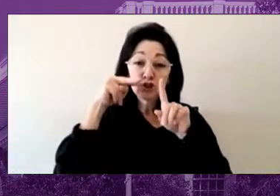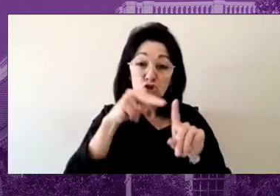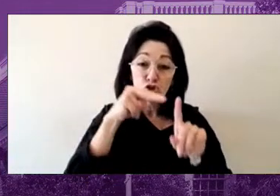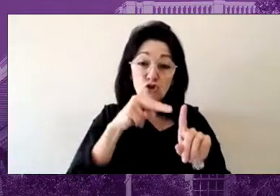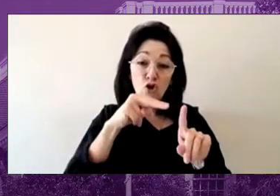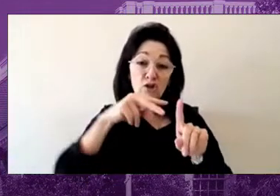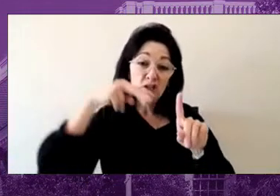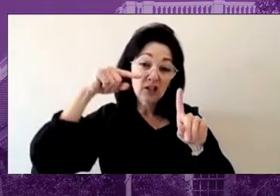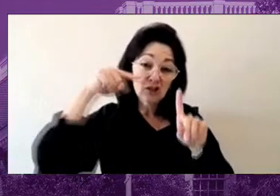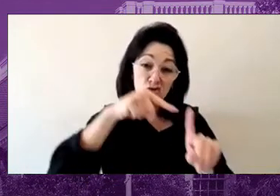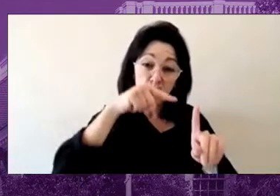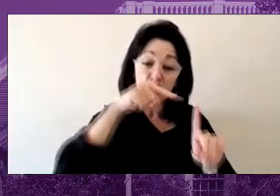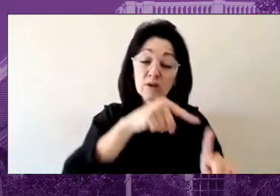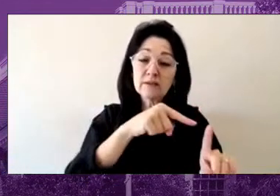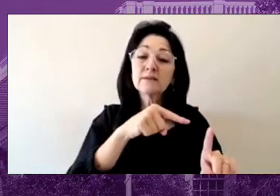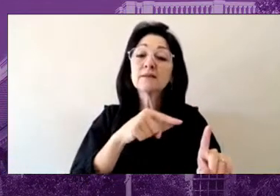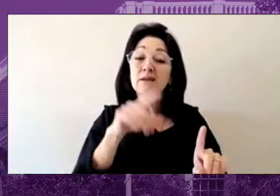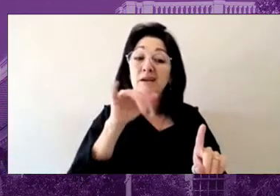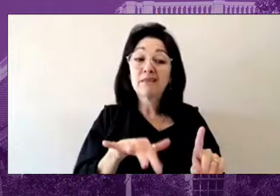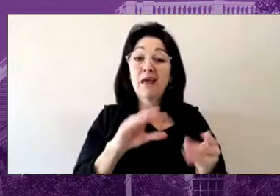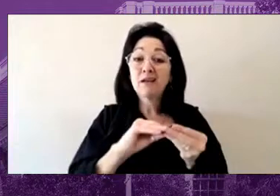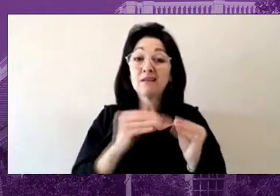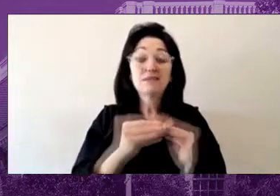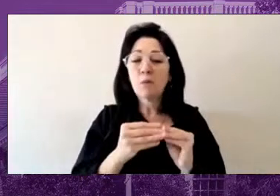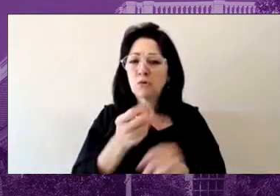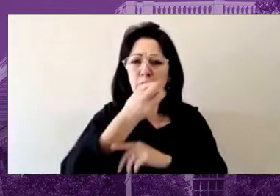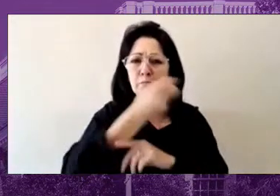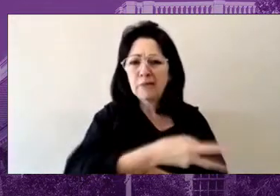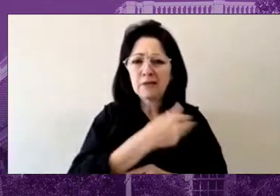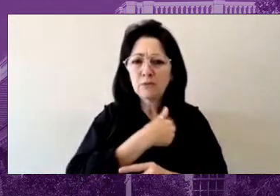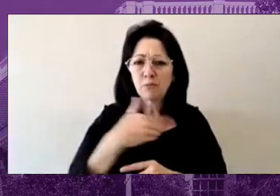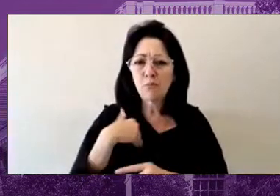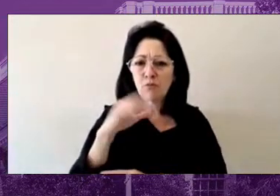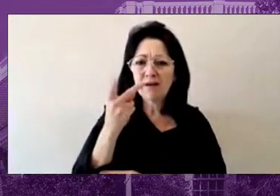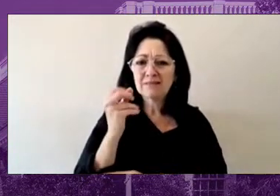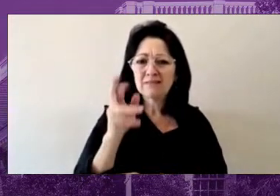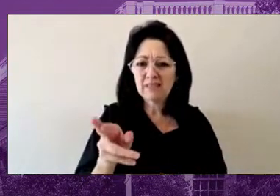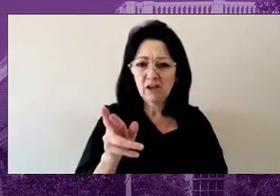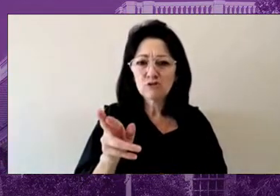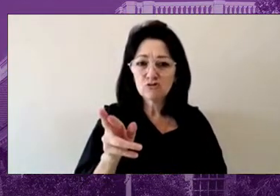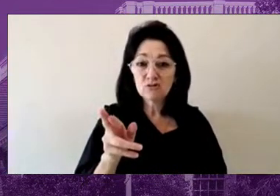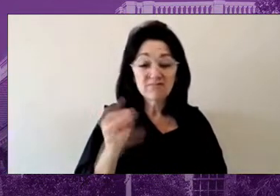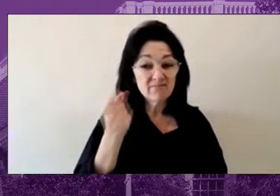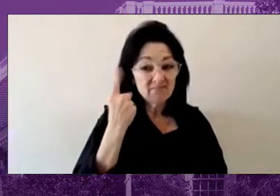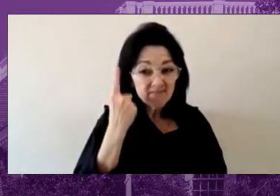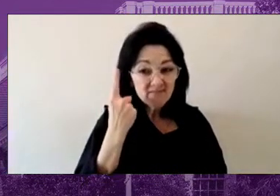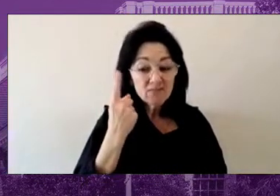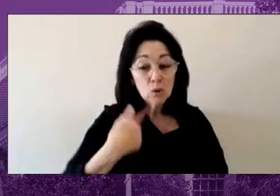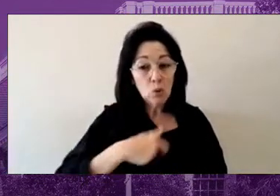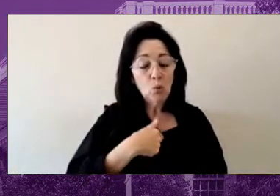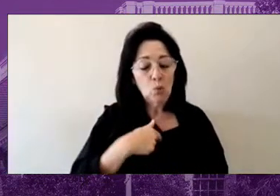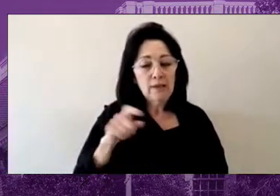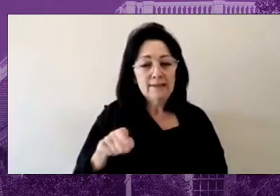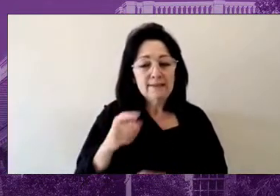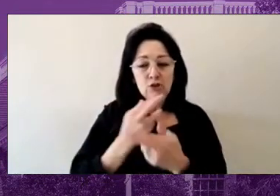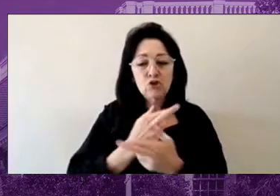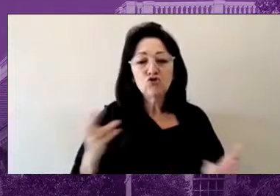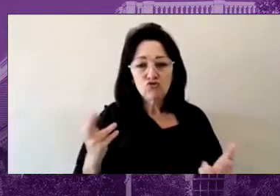breast cancer. And just as we allocate resources to address health, we need resources to foster